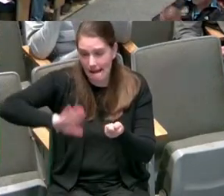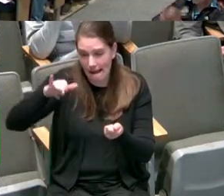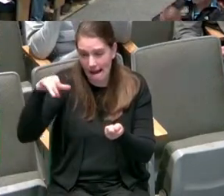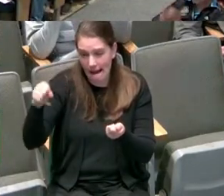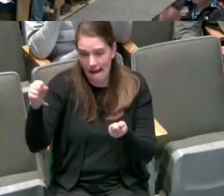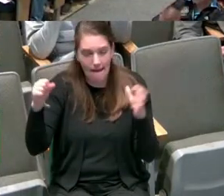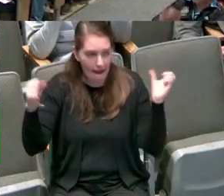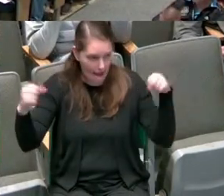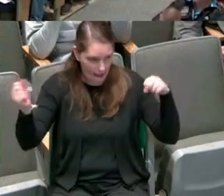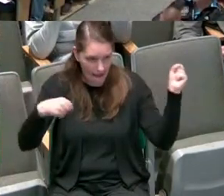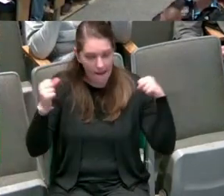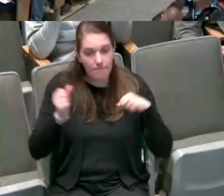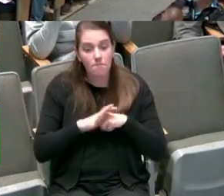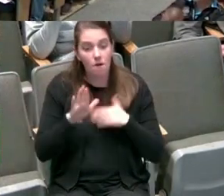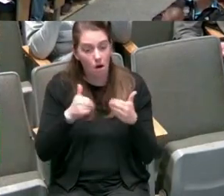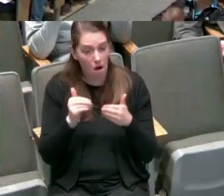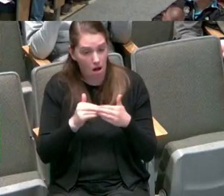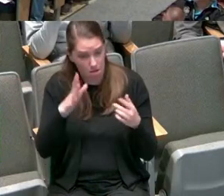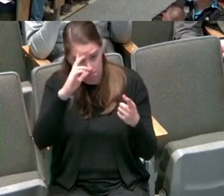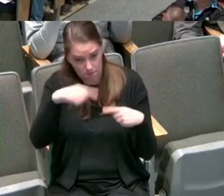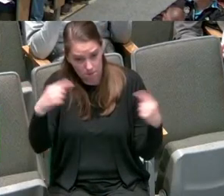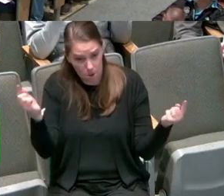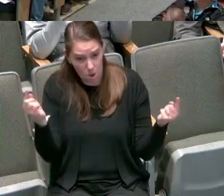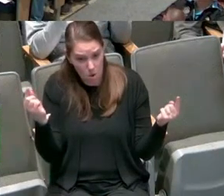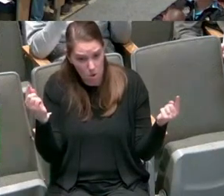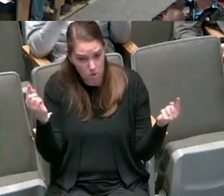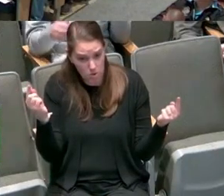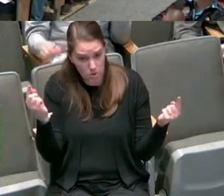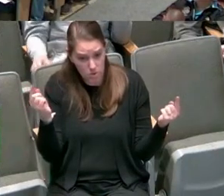aye all opposed